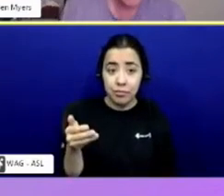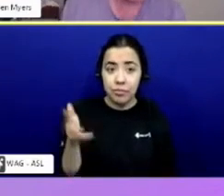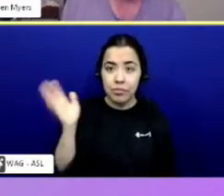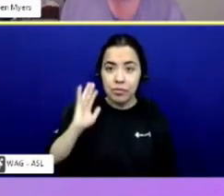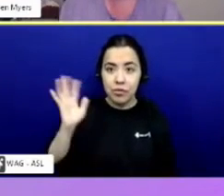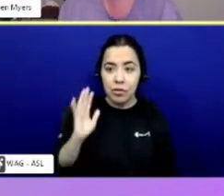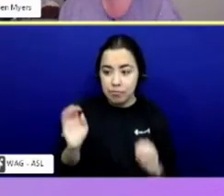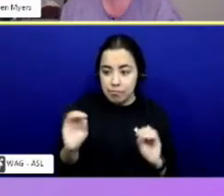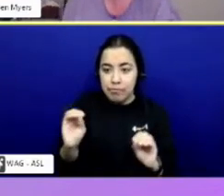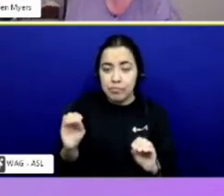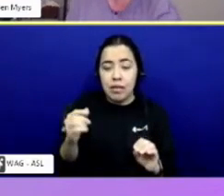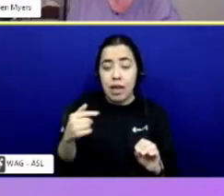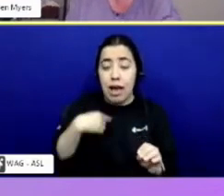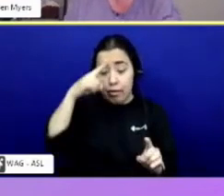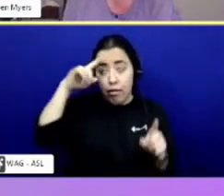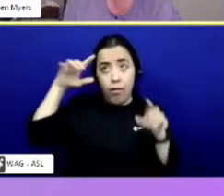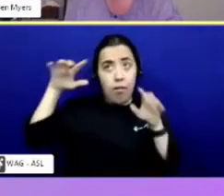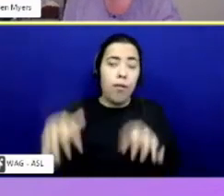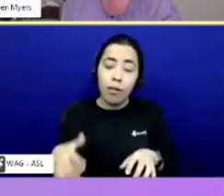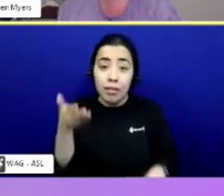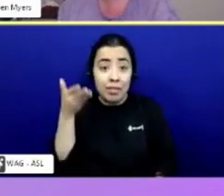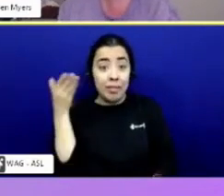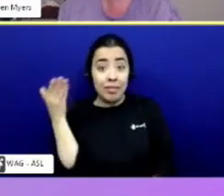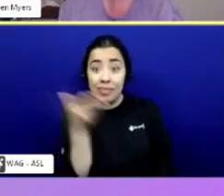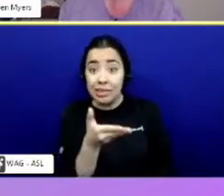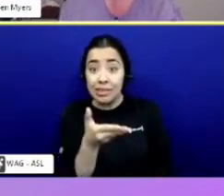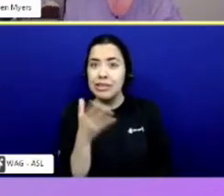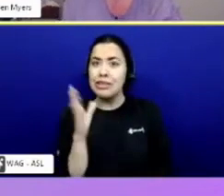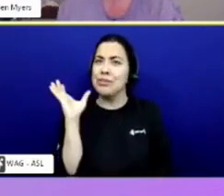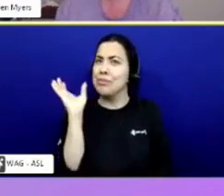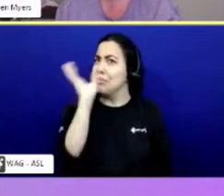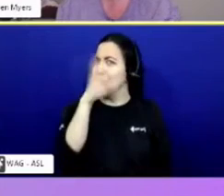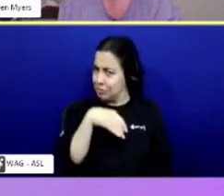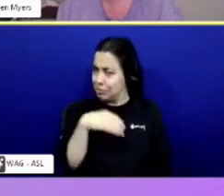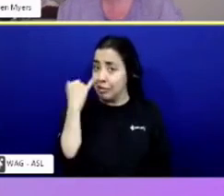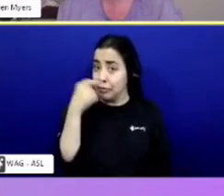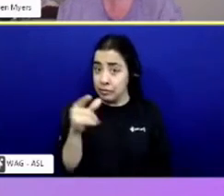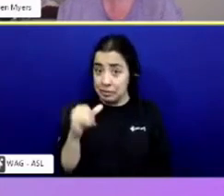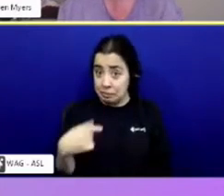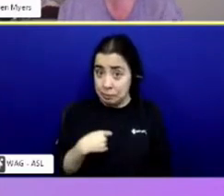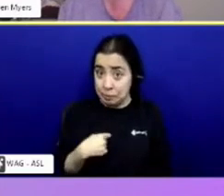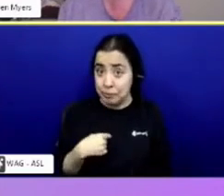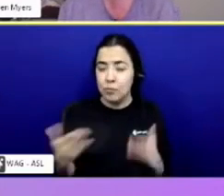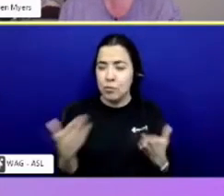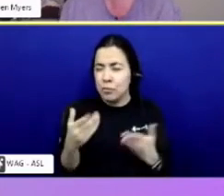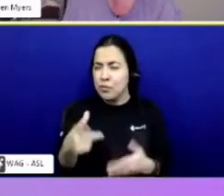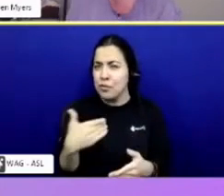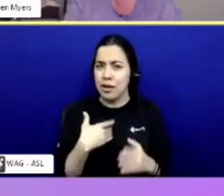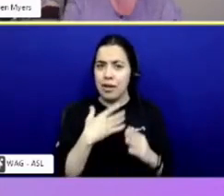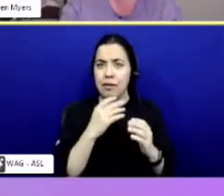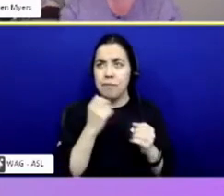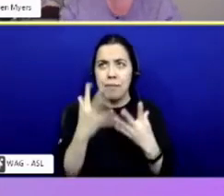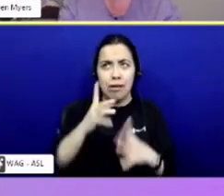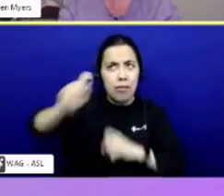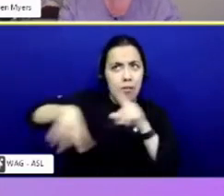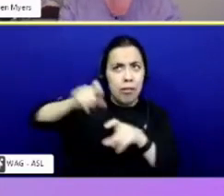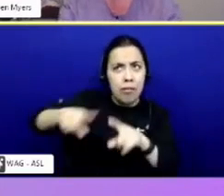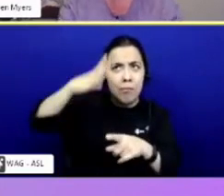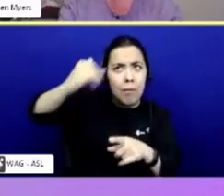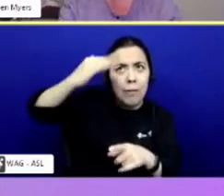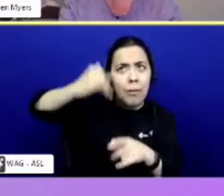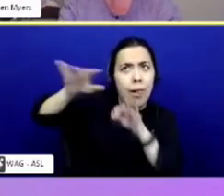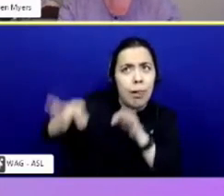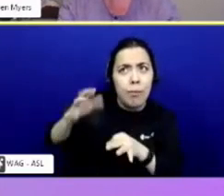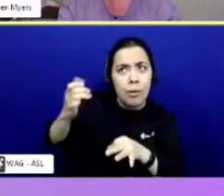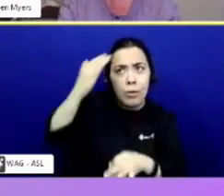just absolutely mind-boggling. This is weird. If you're like me, you probably have a series of questions, right?